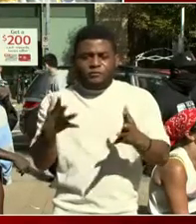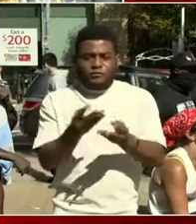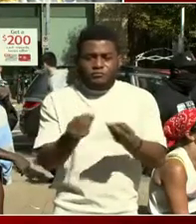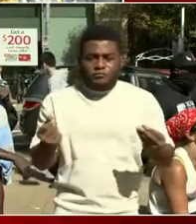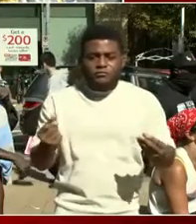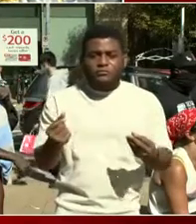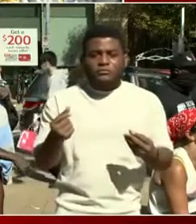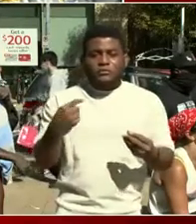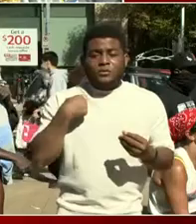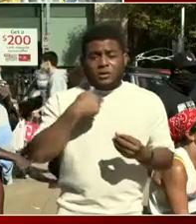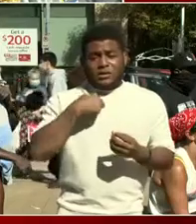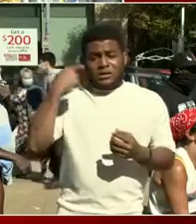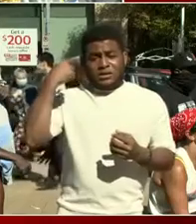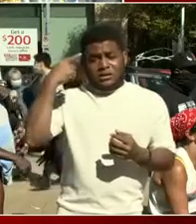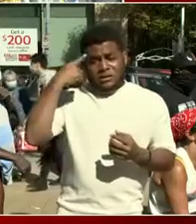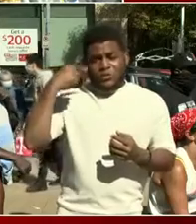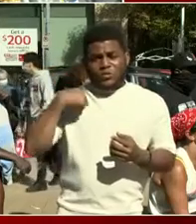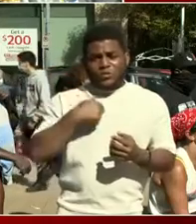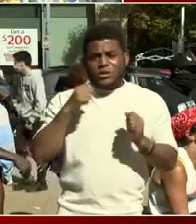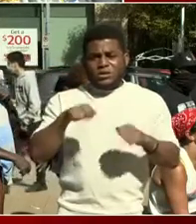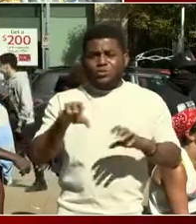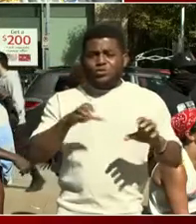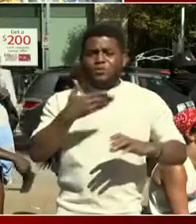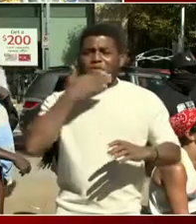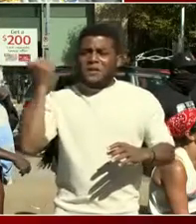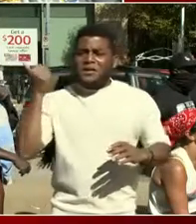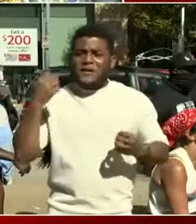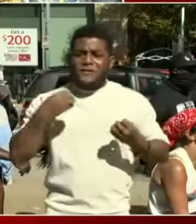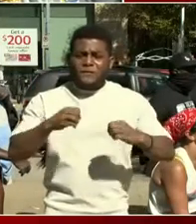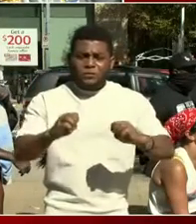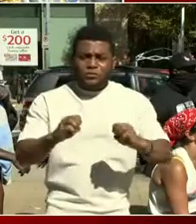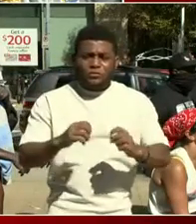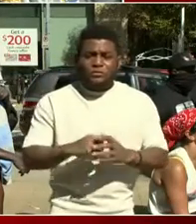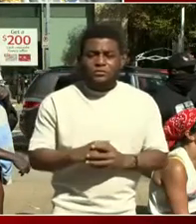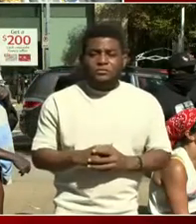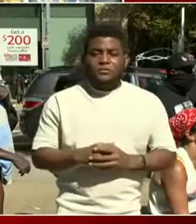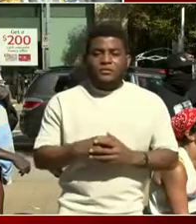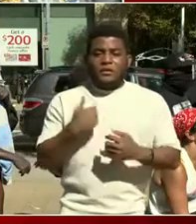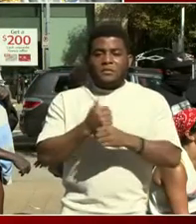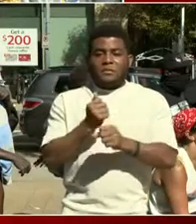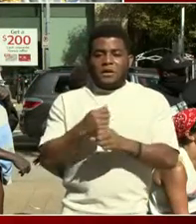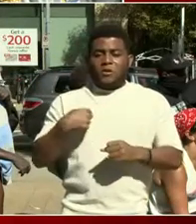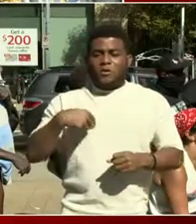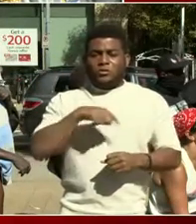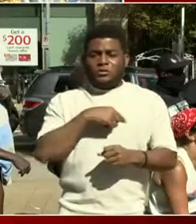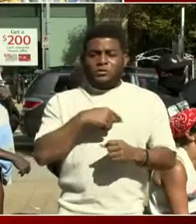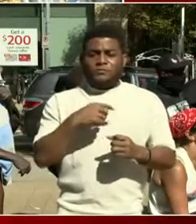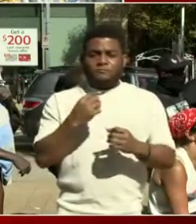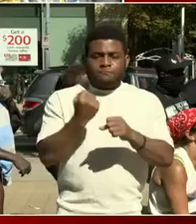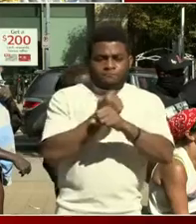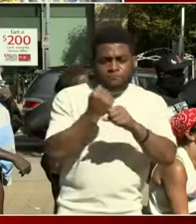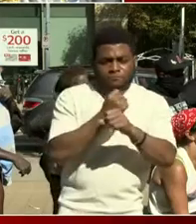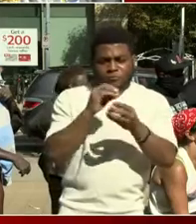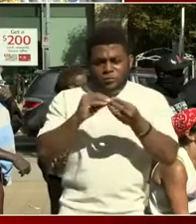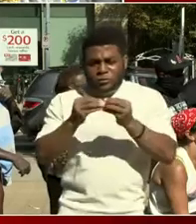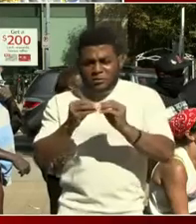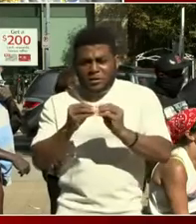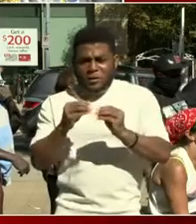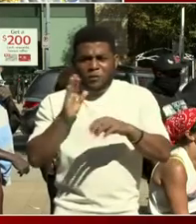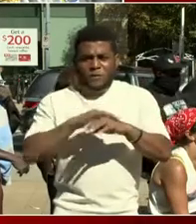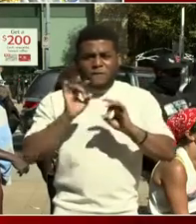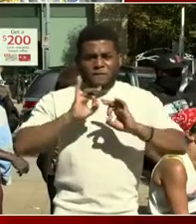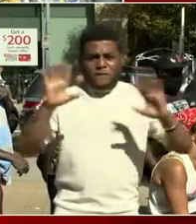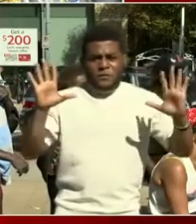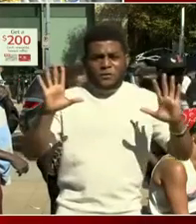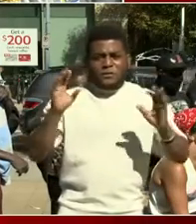metrics clear. And the teams, of course, each and every day, and working with individuals is